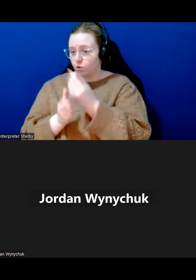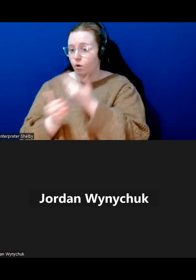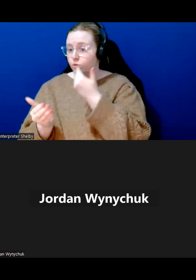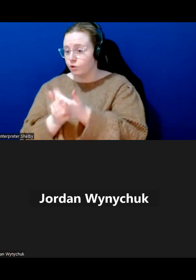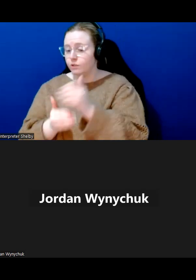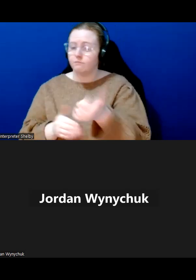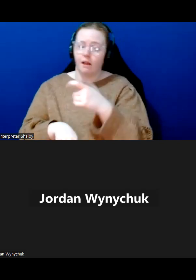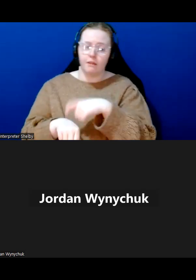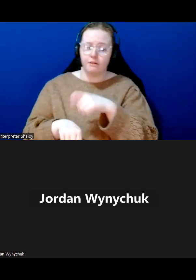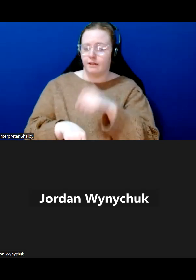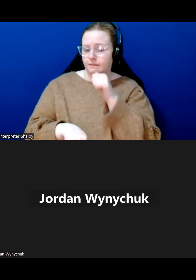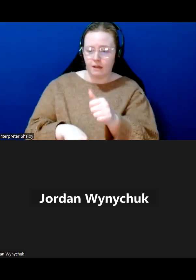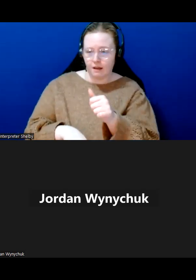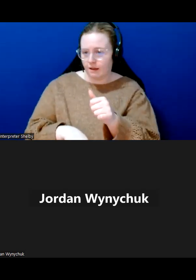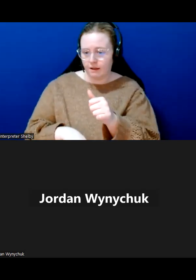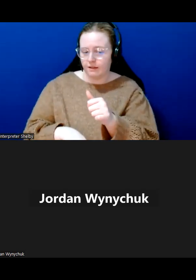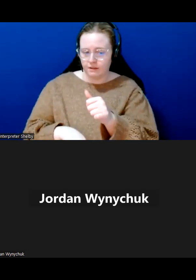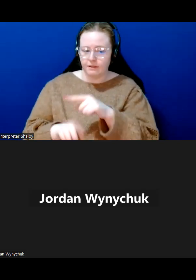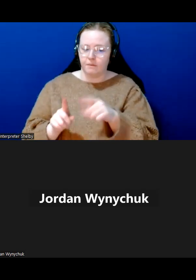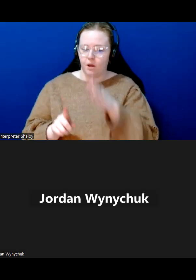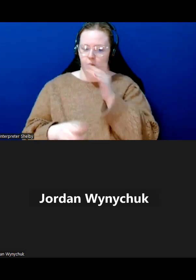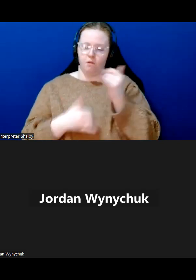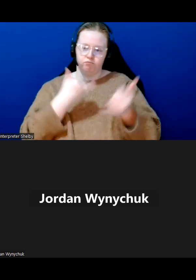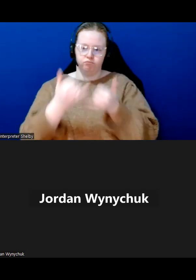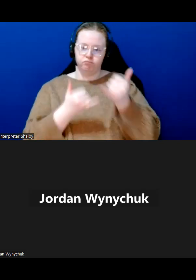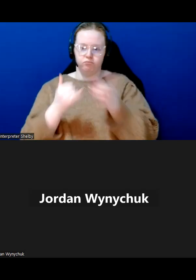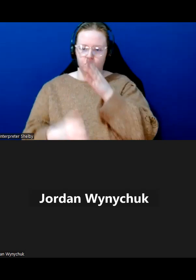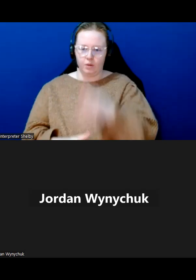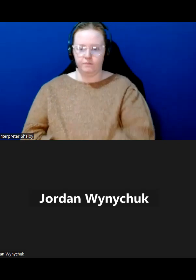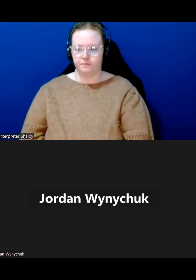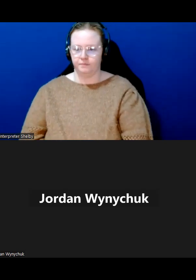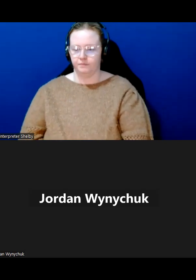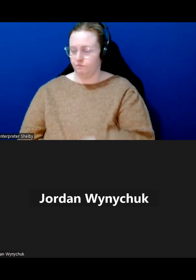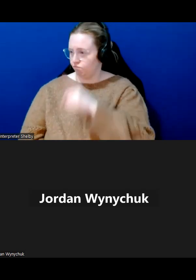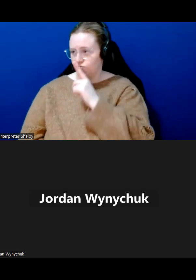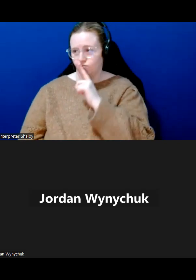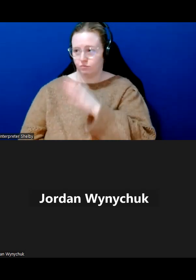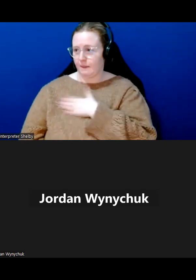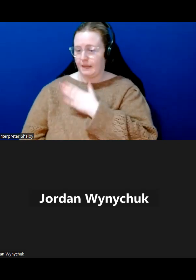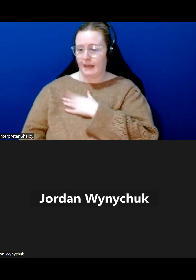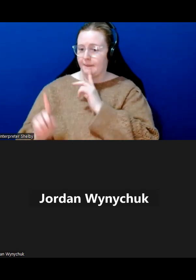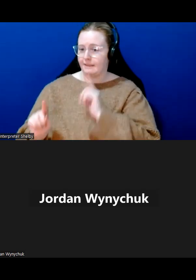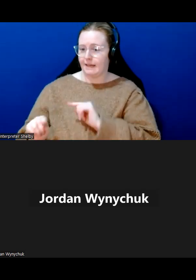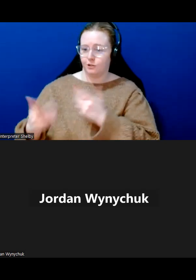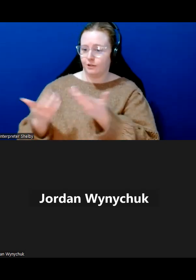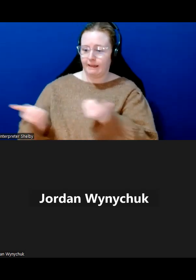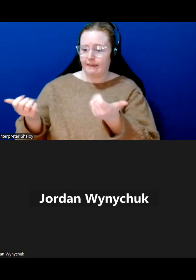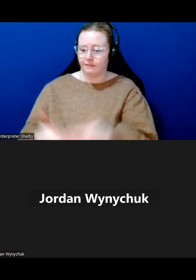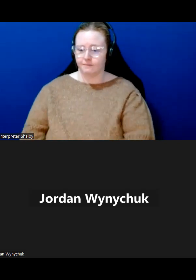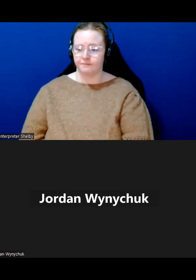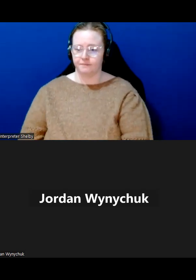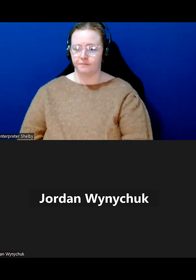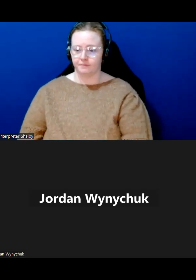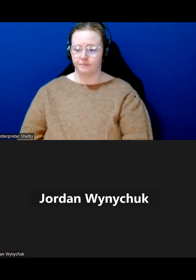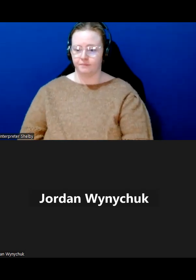So you will be getting calls from us. Absolutely. I'm happy to share all my tips. Yeah. We like